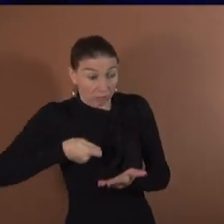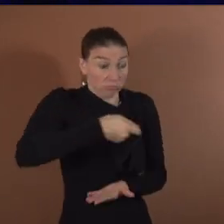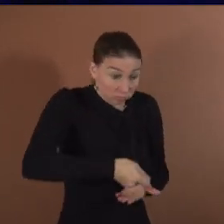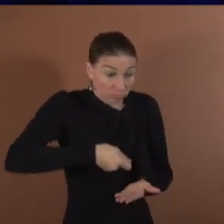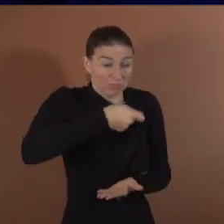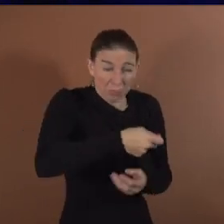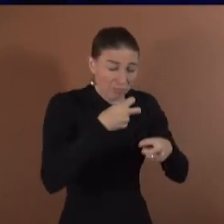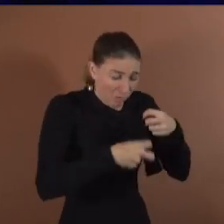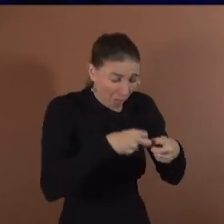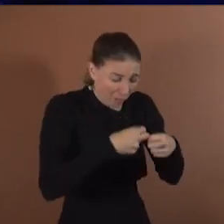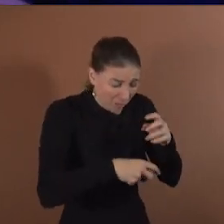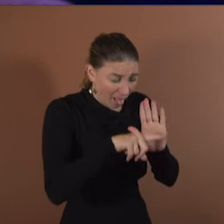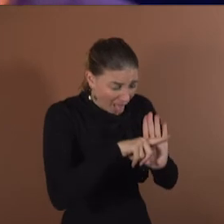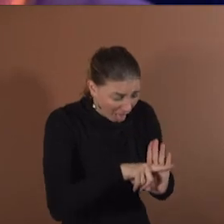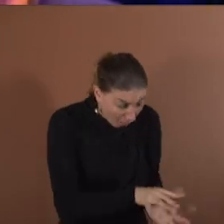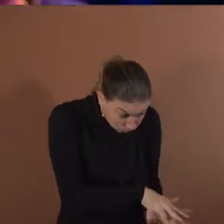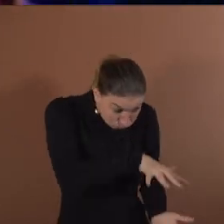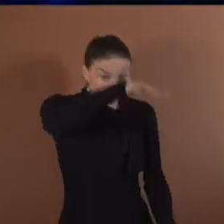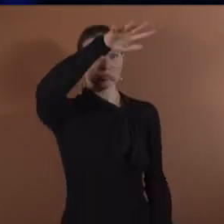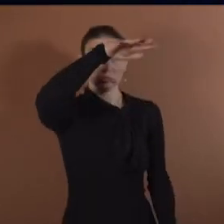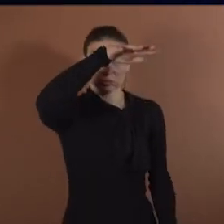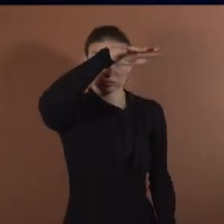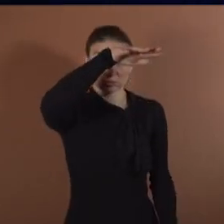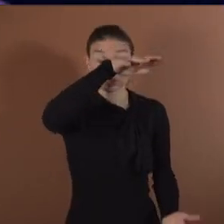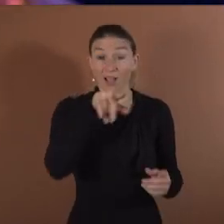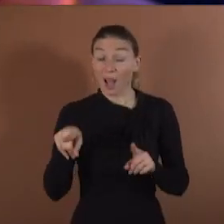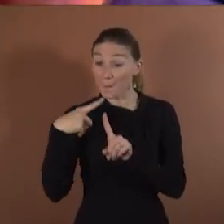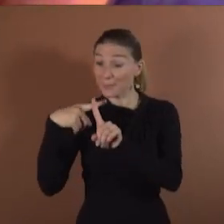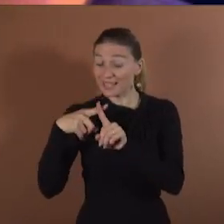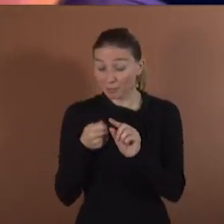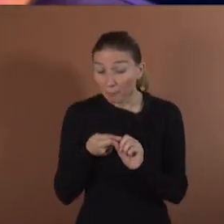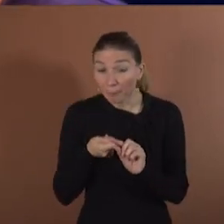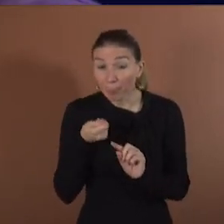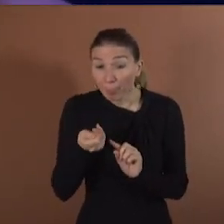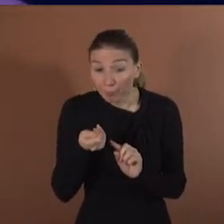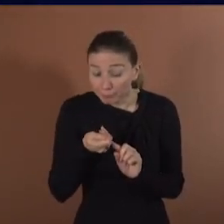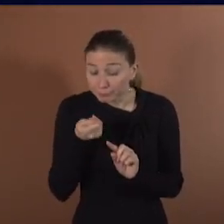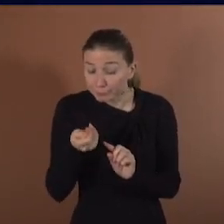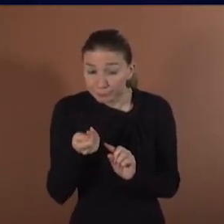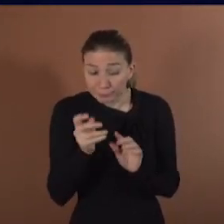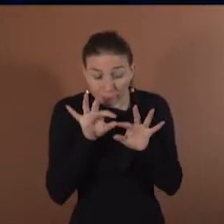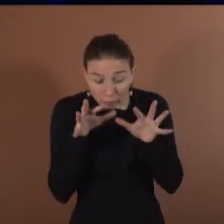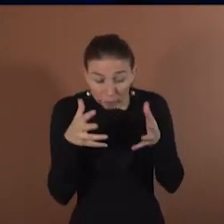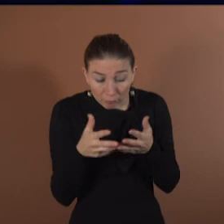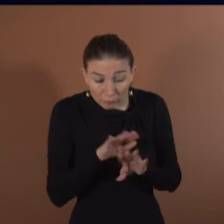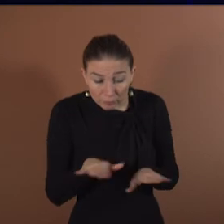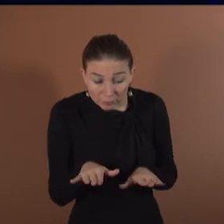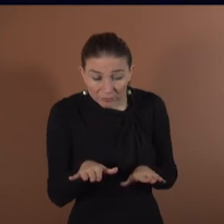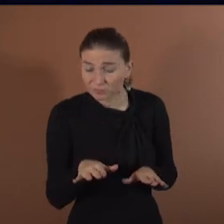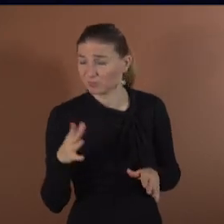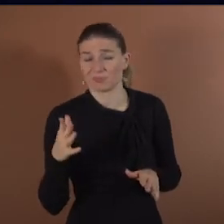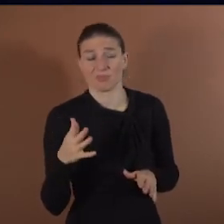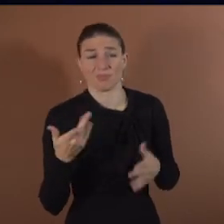solutions. Any gigantic global challenge you can think of, whether it's human rights, or human trafficking, or